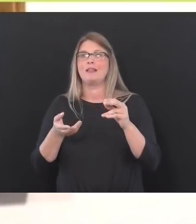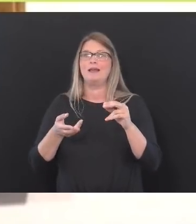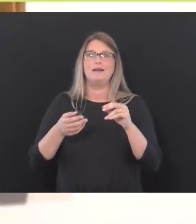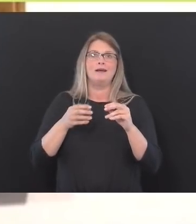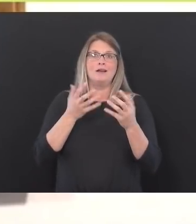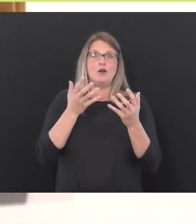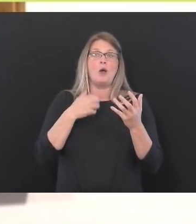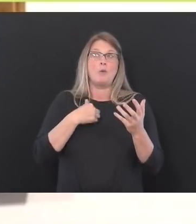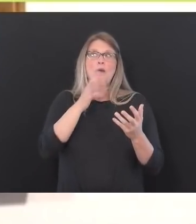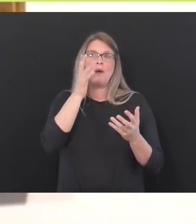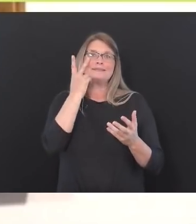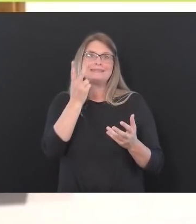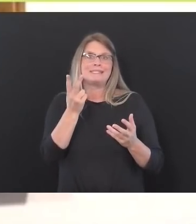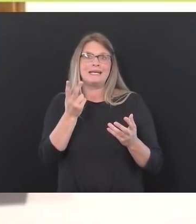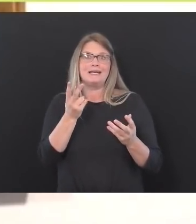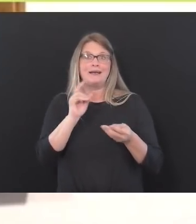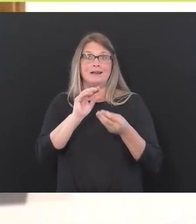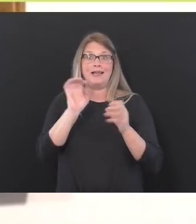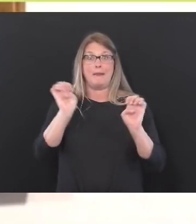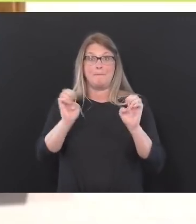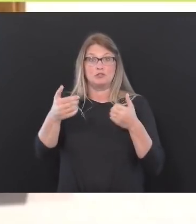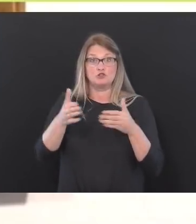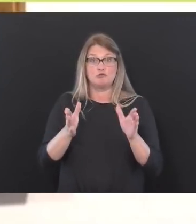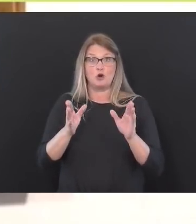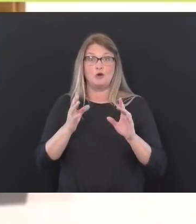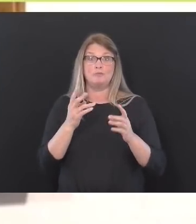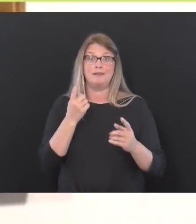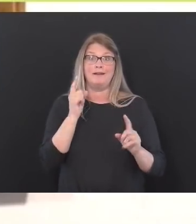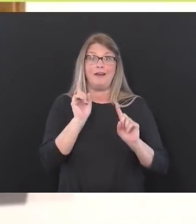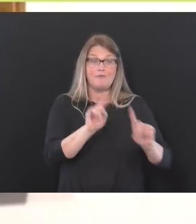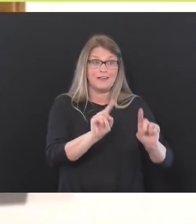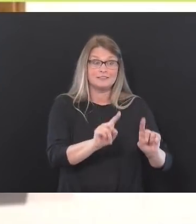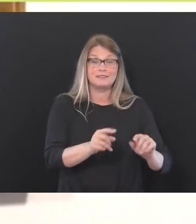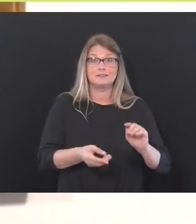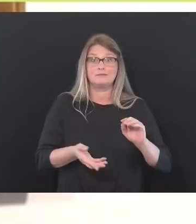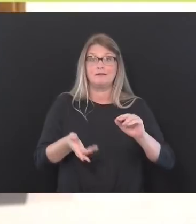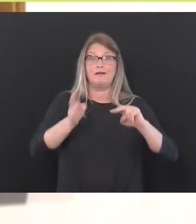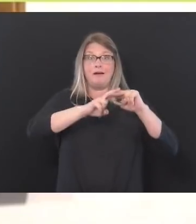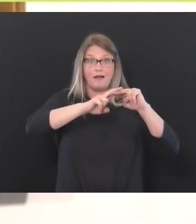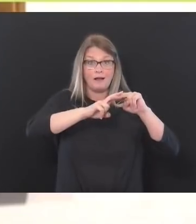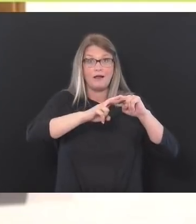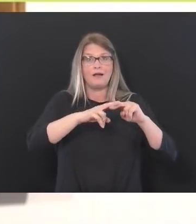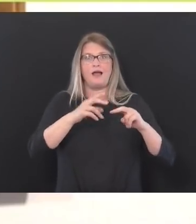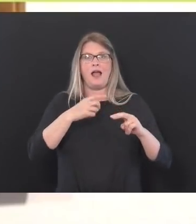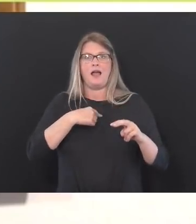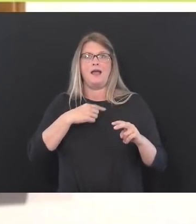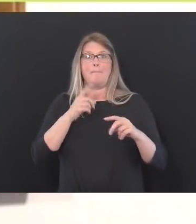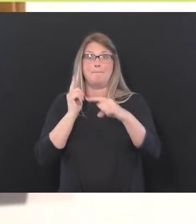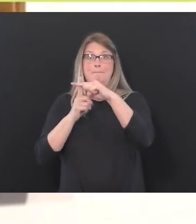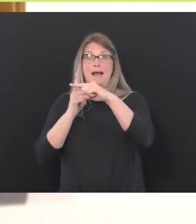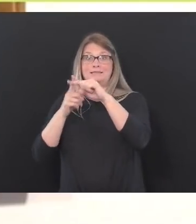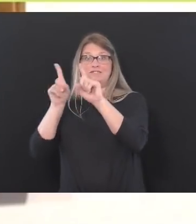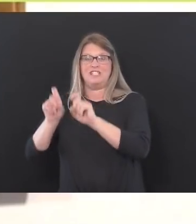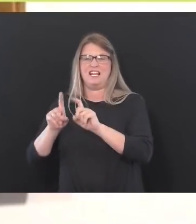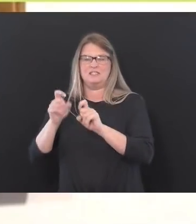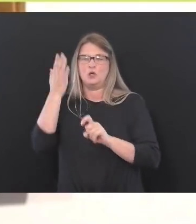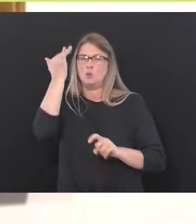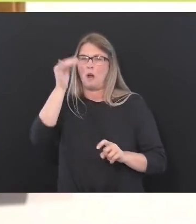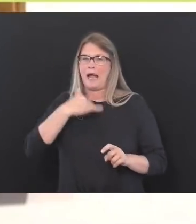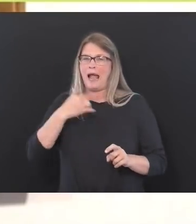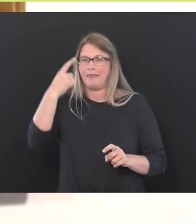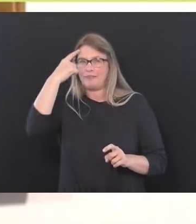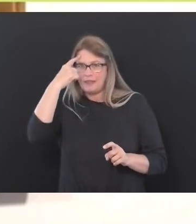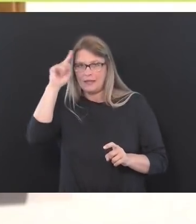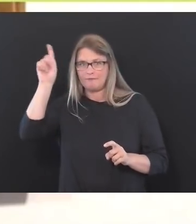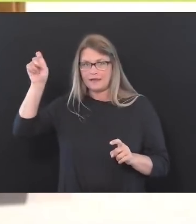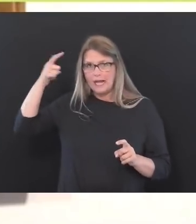visits. We would look at a uptick in the number of positive tests, which is the reason why I think the governor acted very